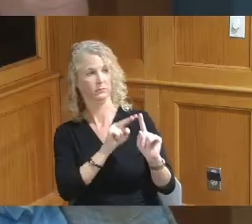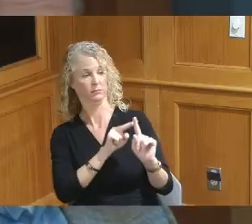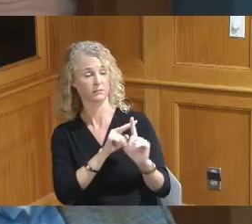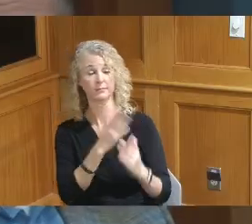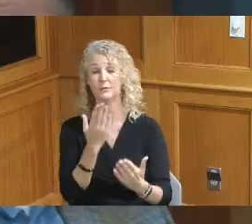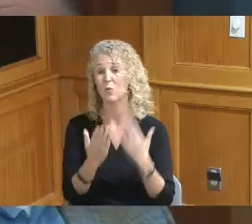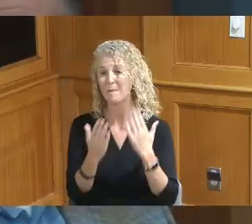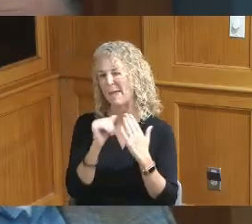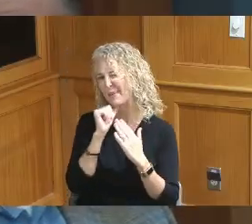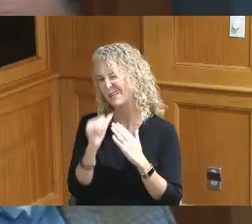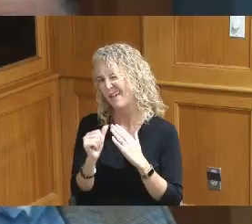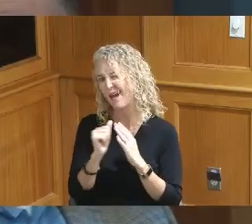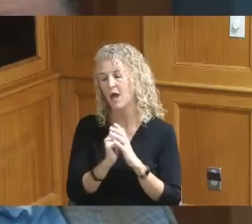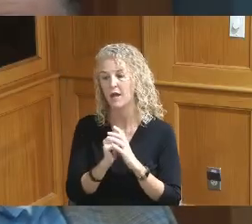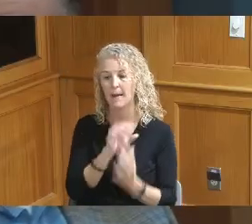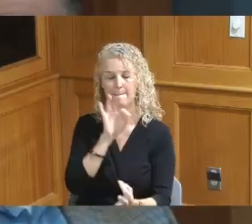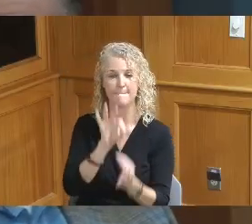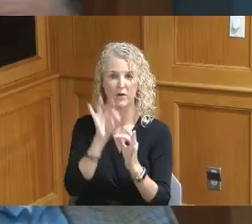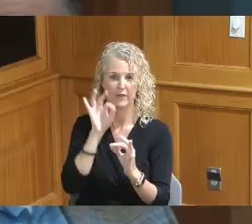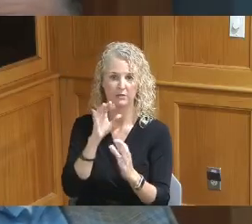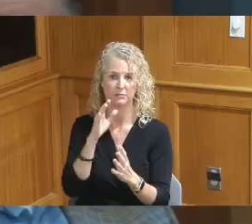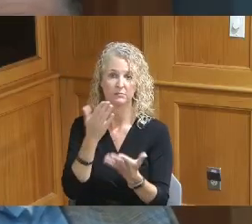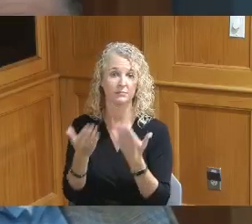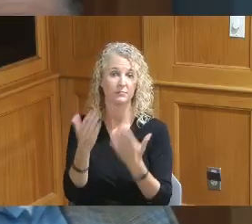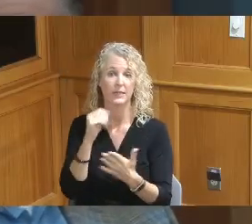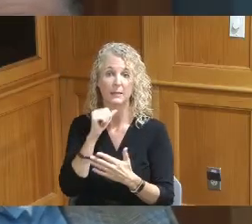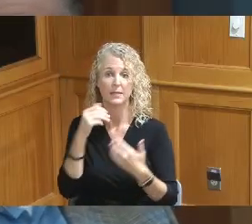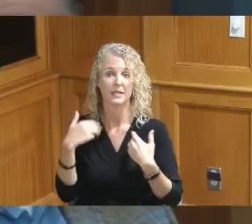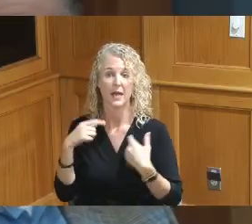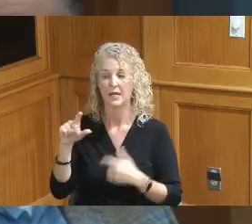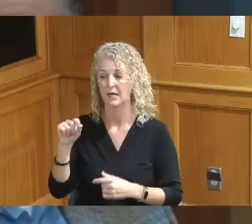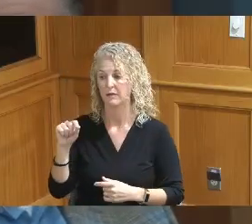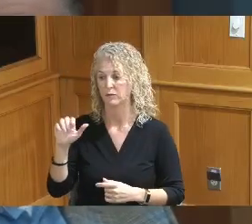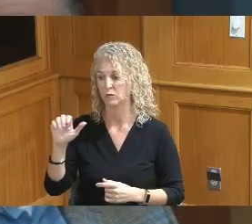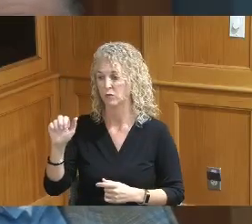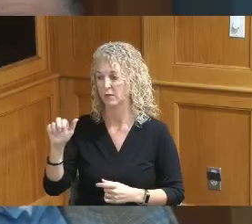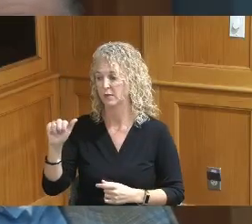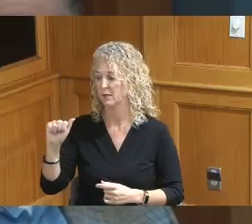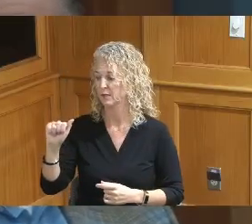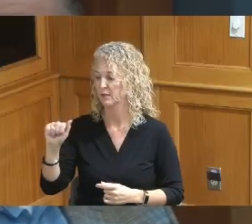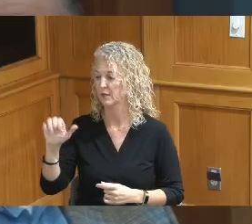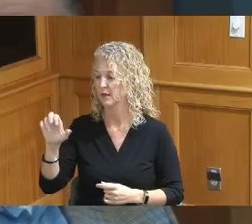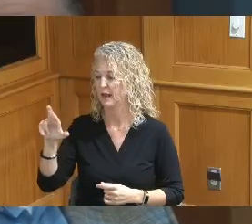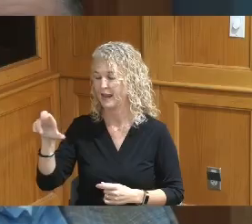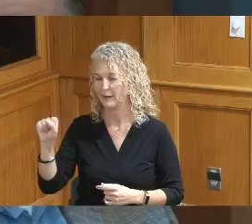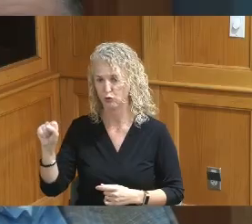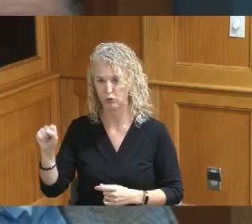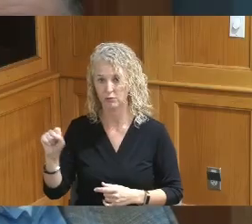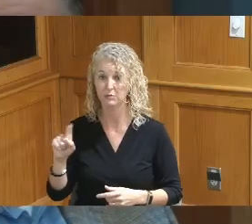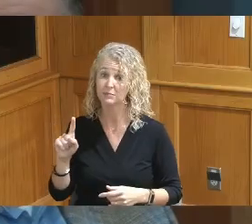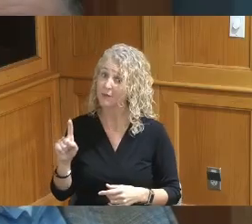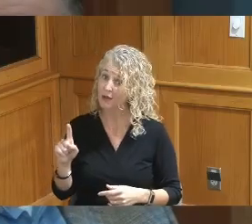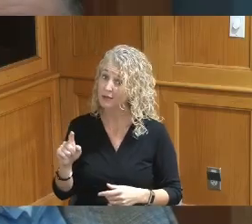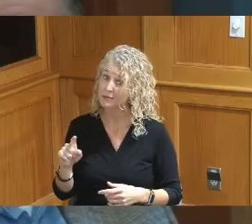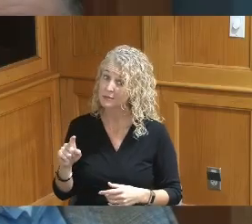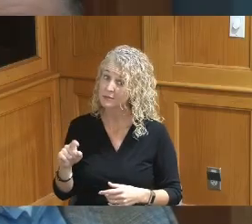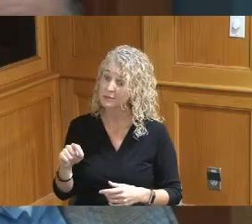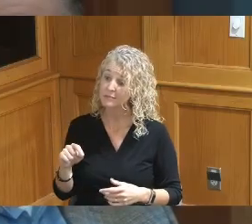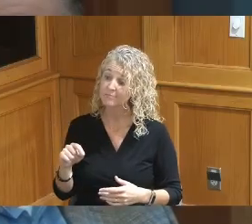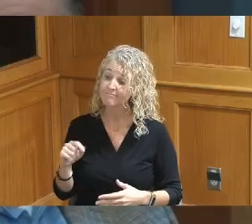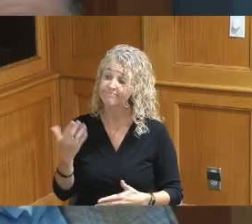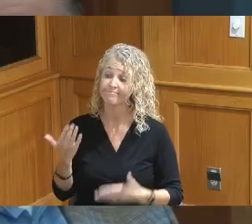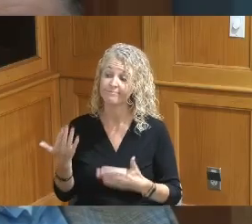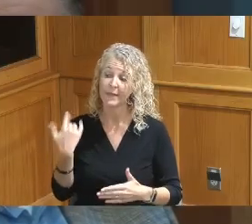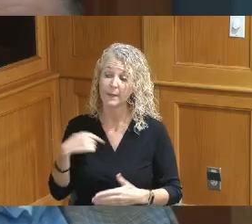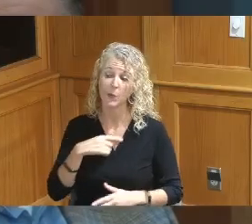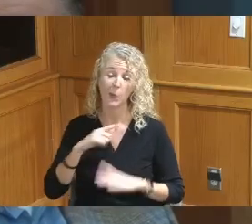may not be, like you said, perfect. We might not have 20 acres of land to just do a bunch of homes, but I don't know how we might be